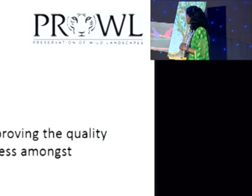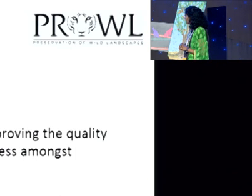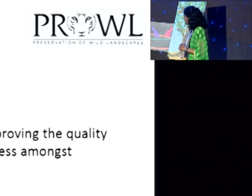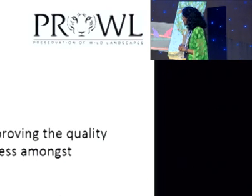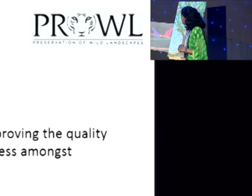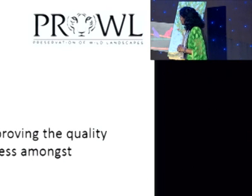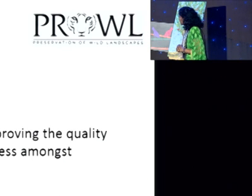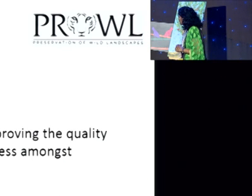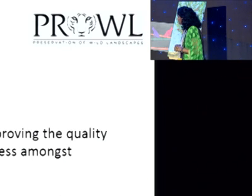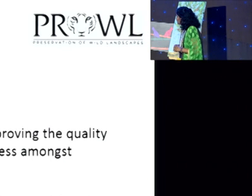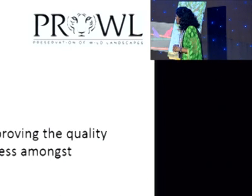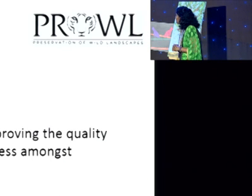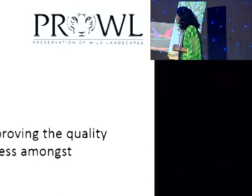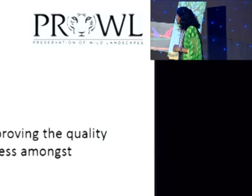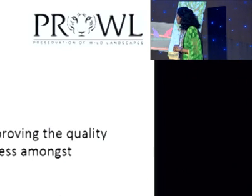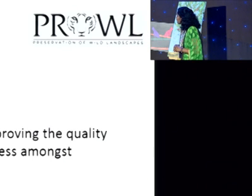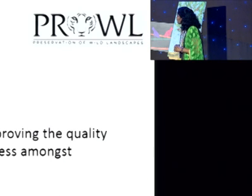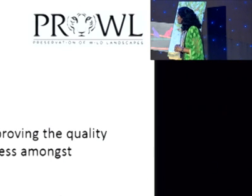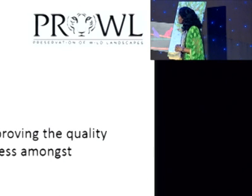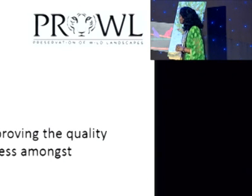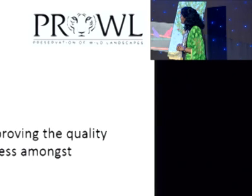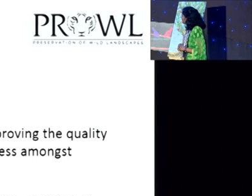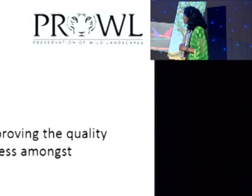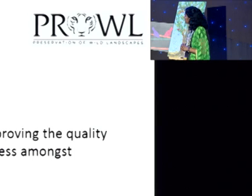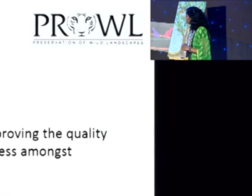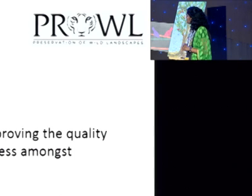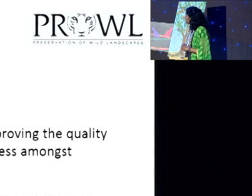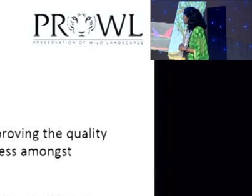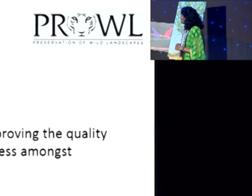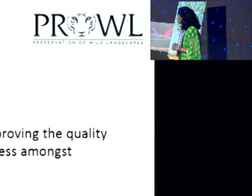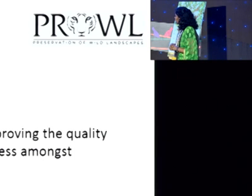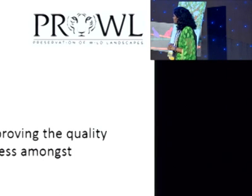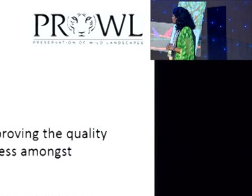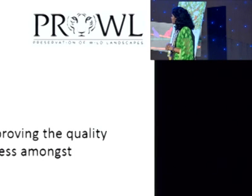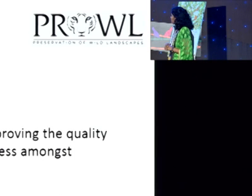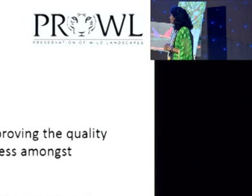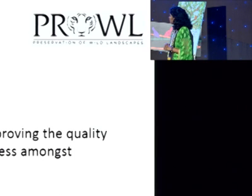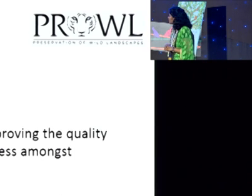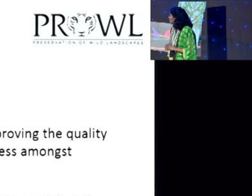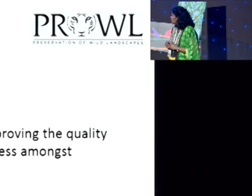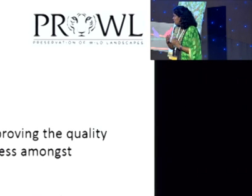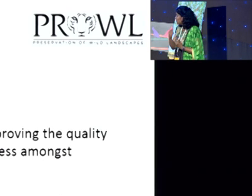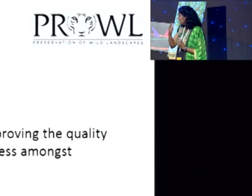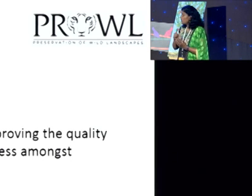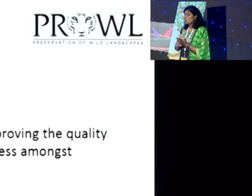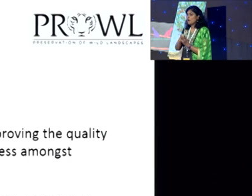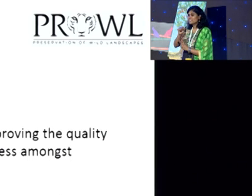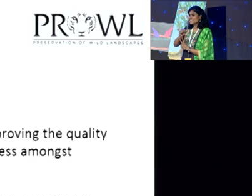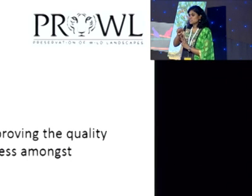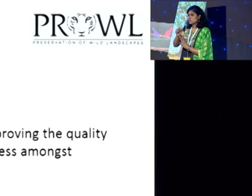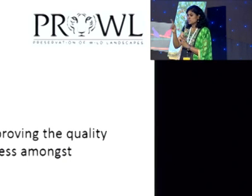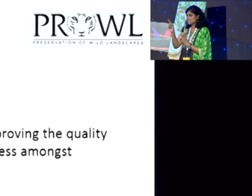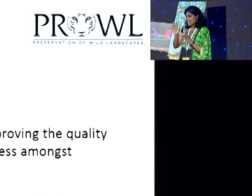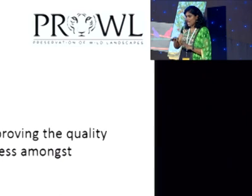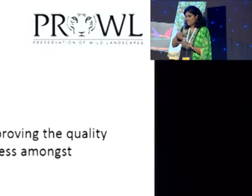One of our main objectives is spreading awareness, like telling people what the situation is. Like, you know, we've all heard "Save